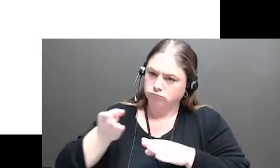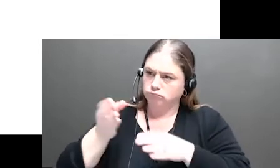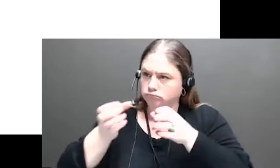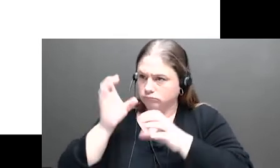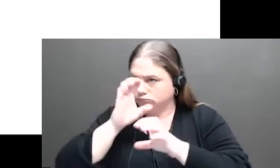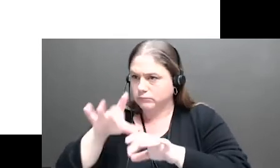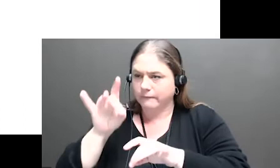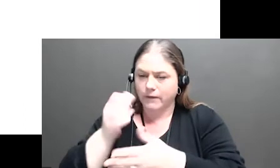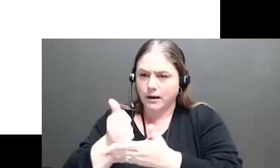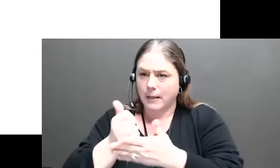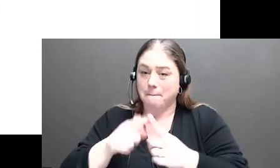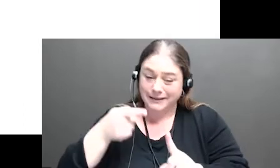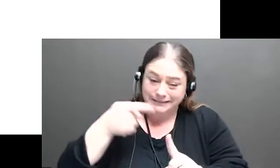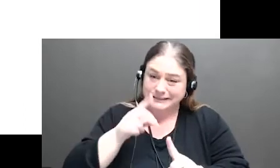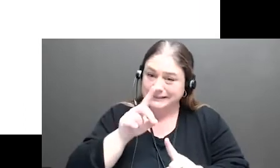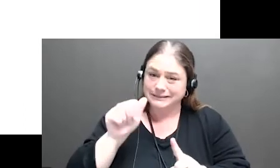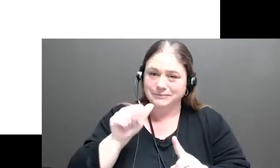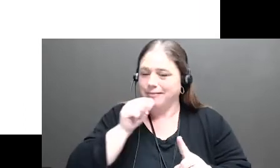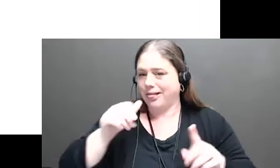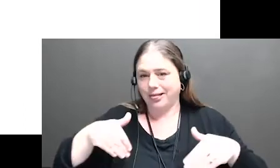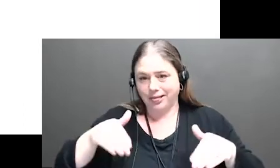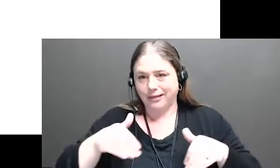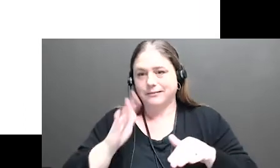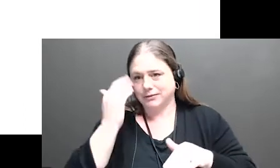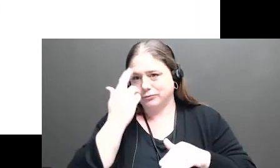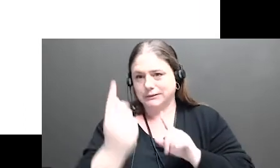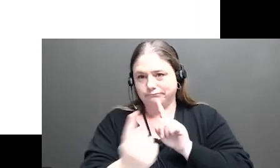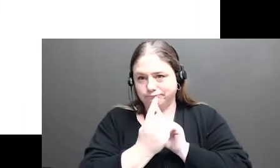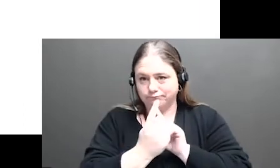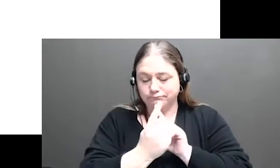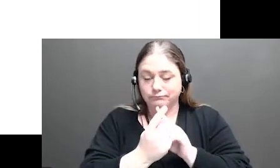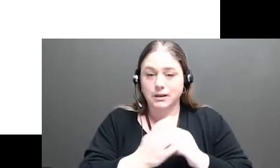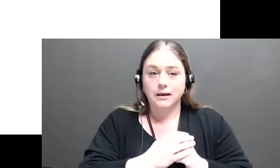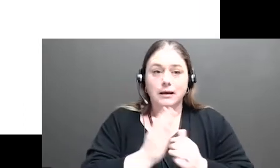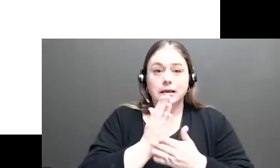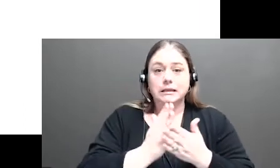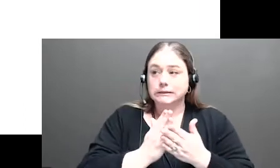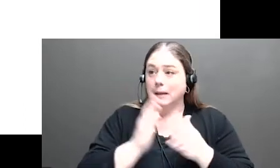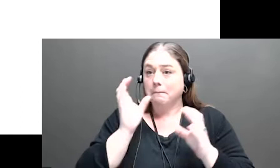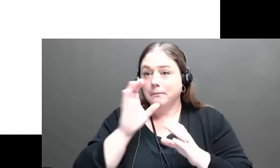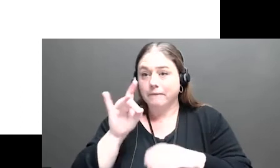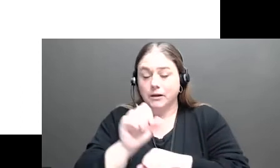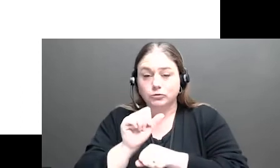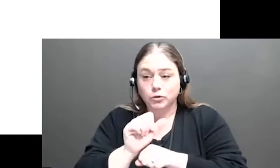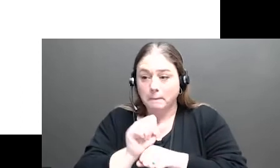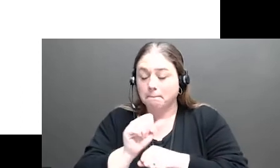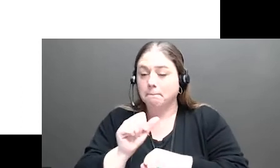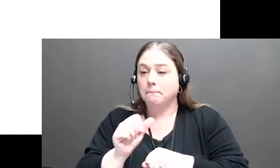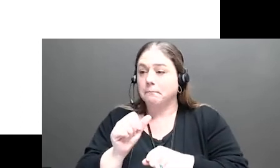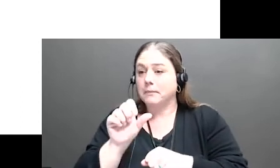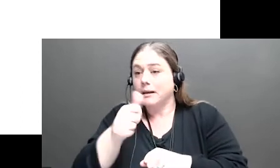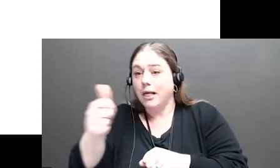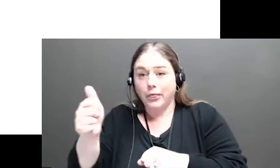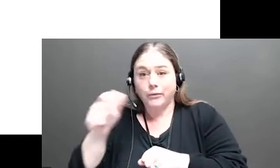many youth who do identify as having disabilities or living with disabilities and succeed in those programs because the level of support provided by those